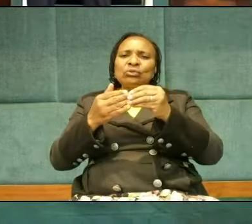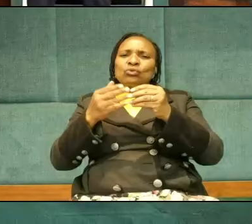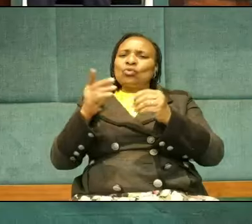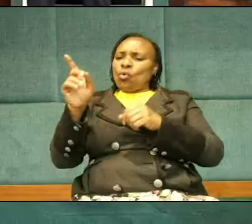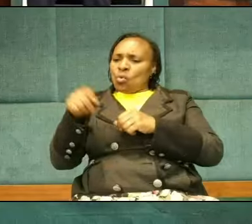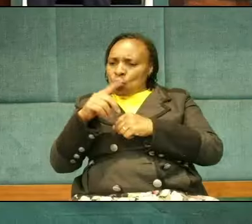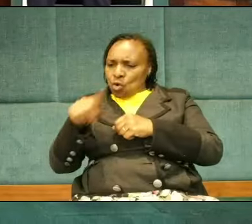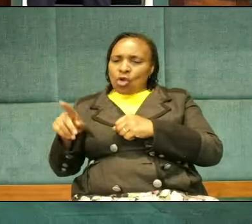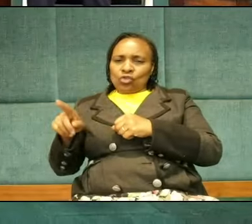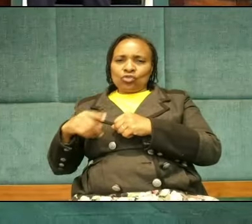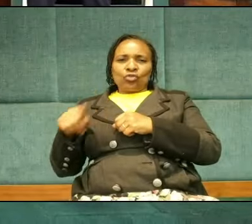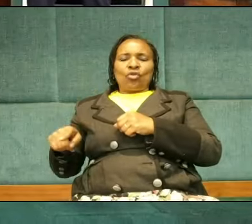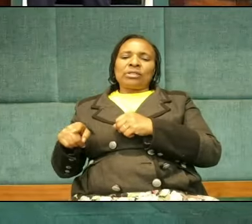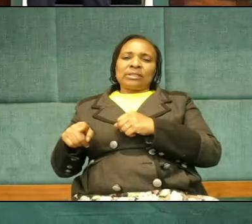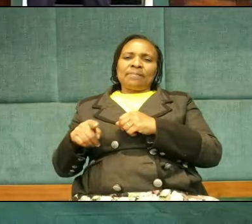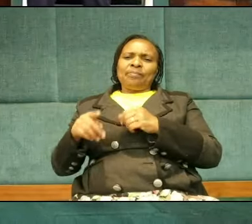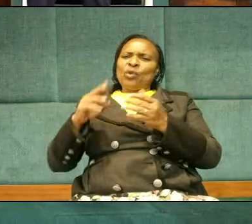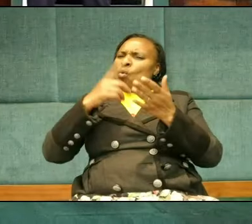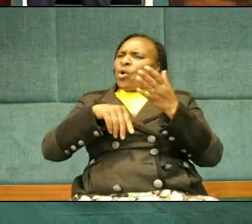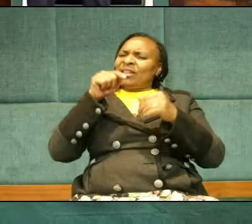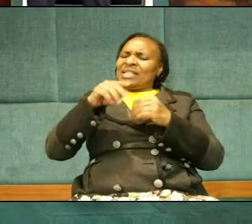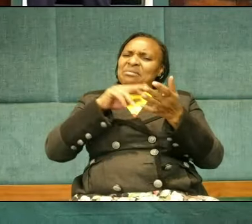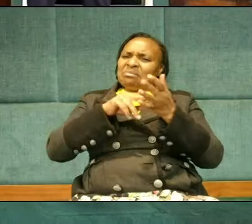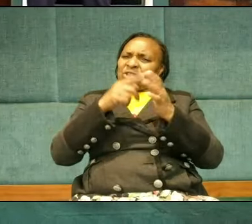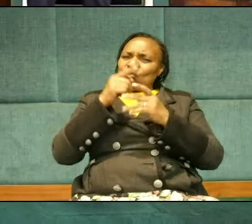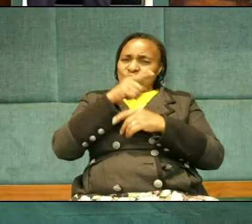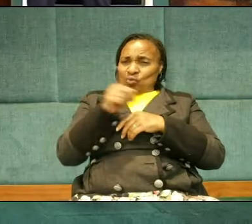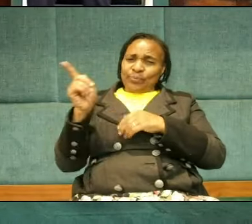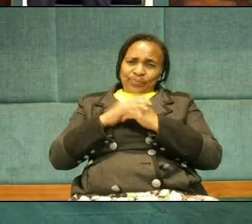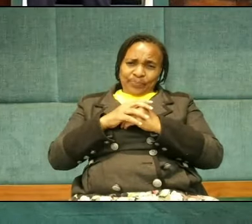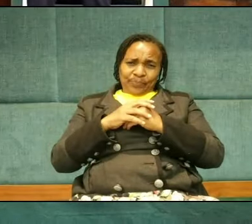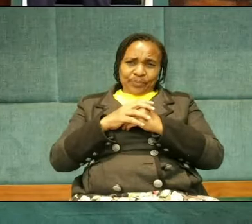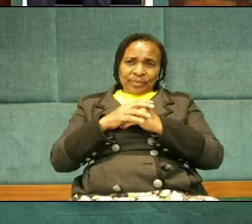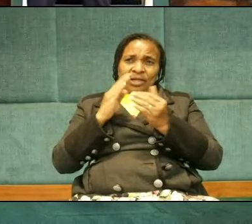Yes. Tell us what this means to you.